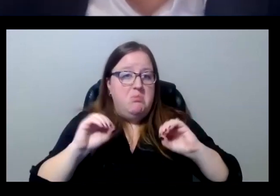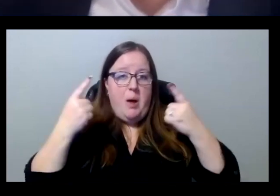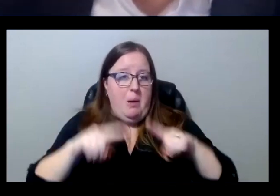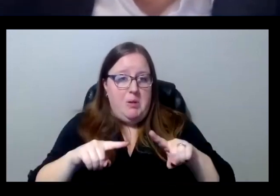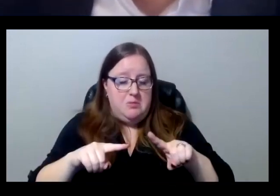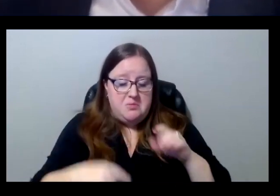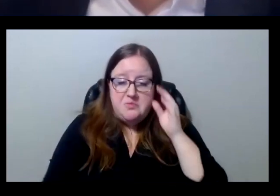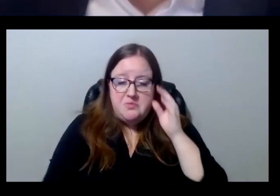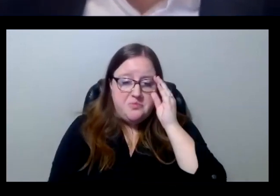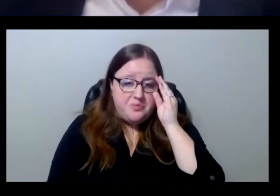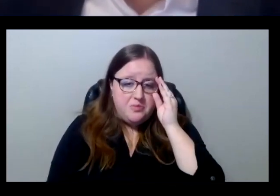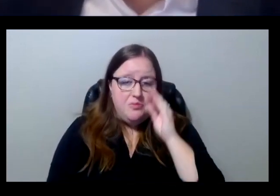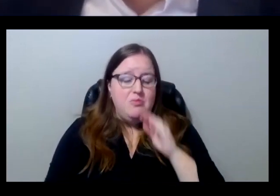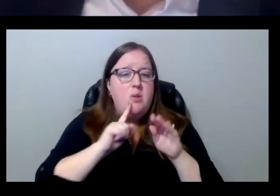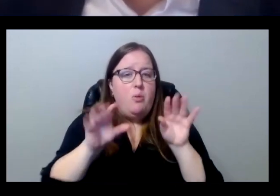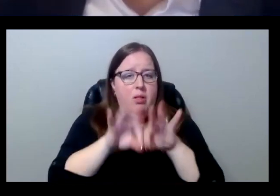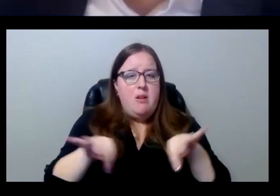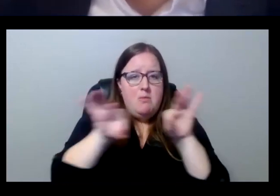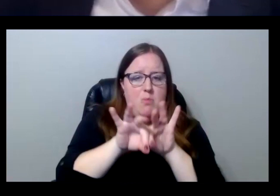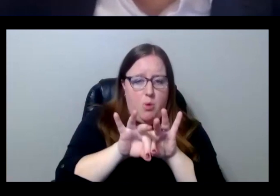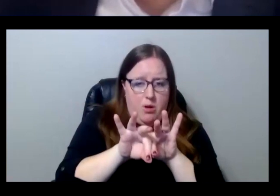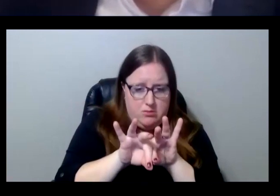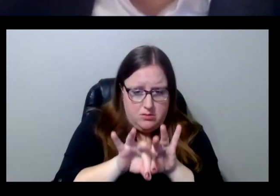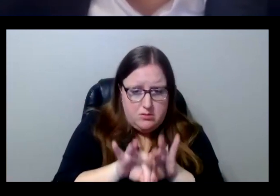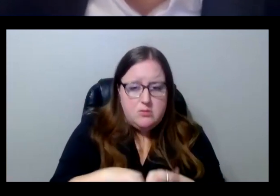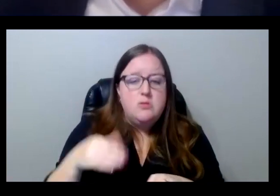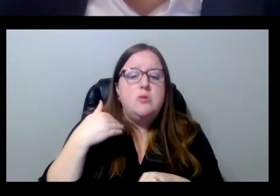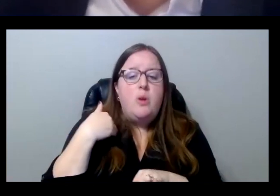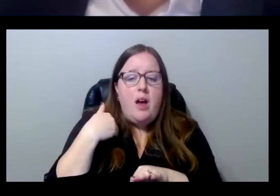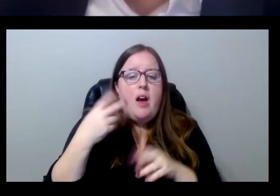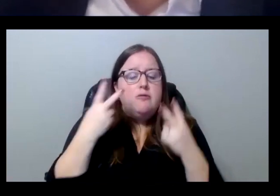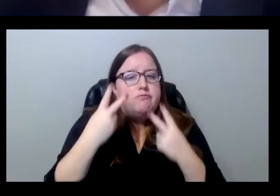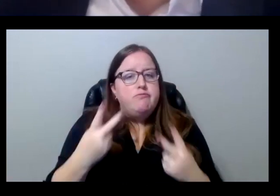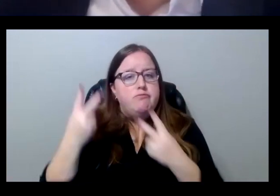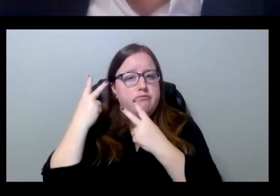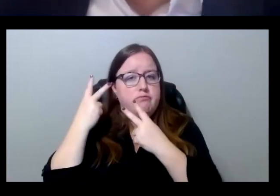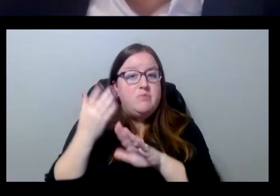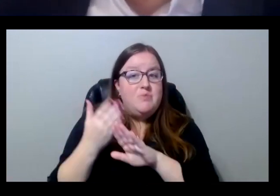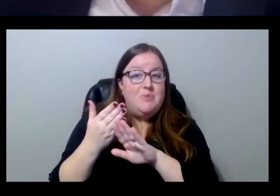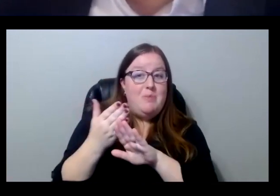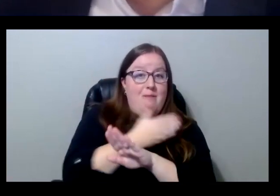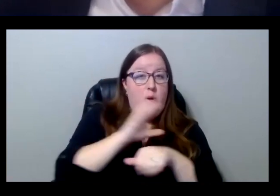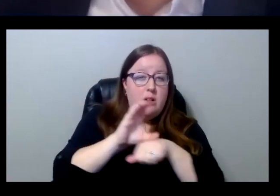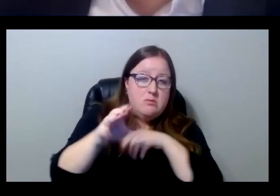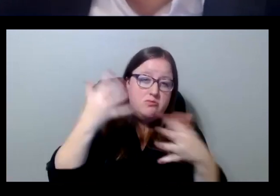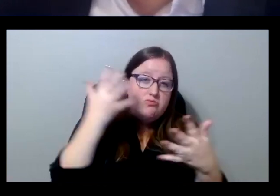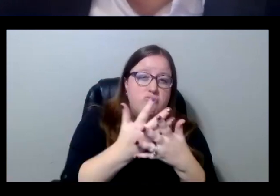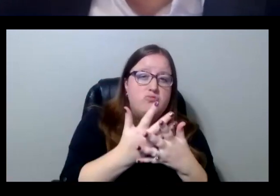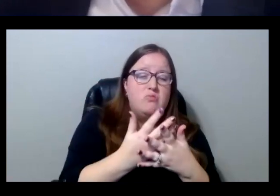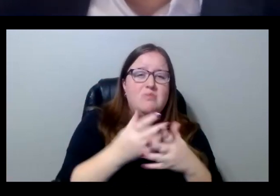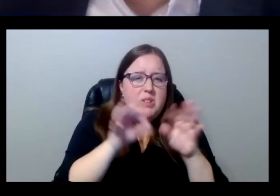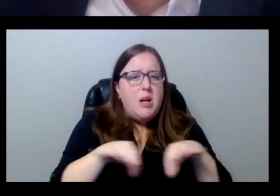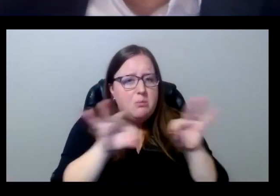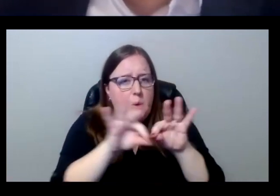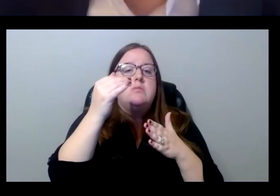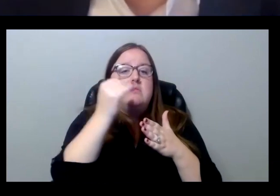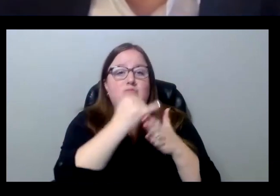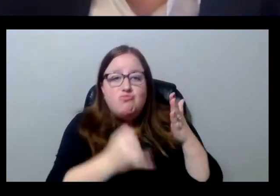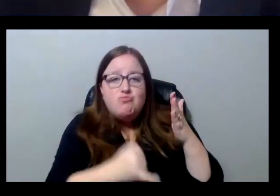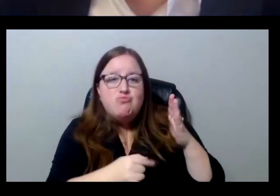were destroyed. This, to me, constitutes a genocide. Hundreds of thousands were displaced. 2